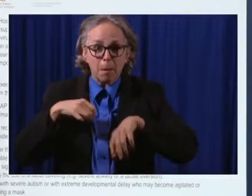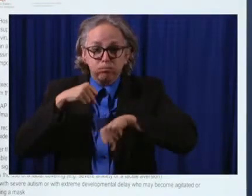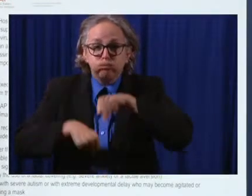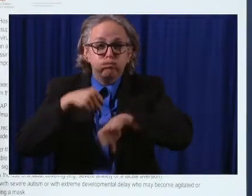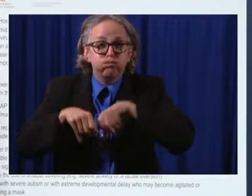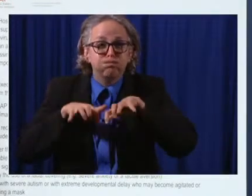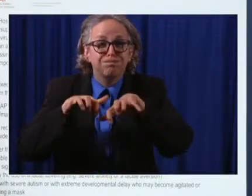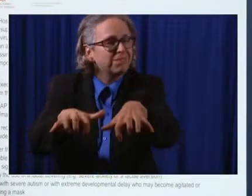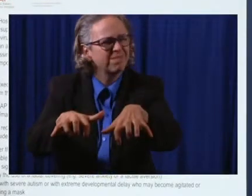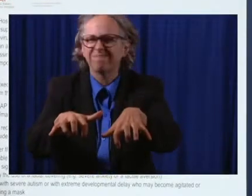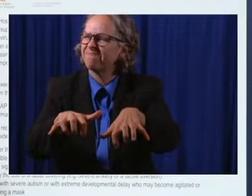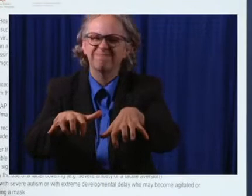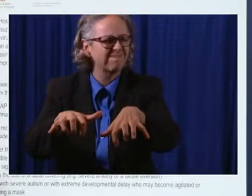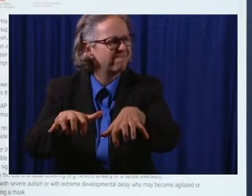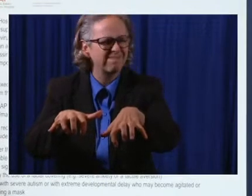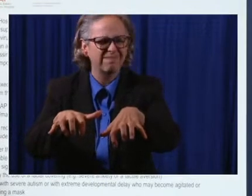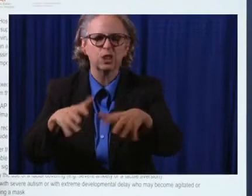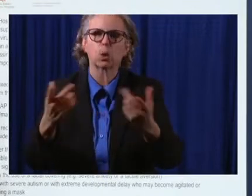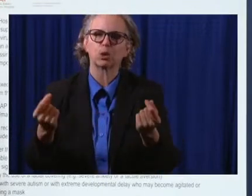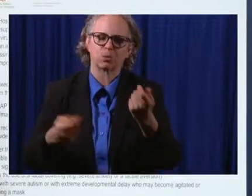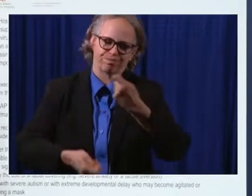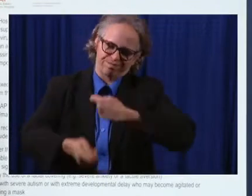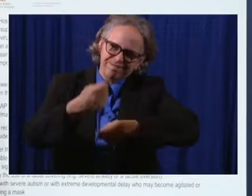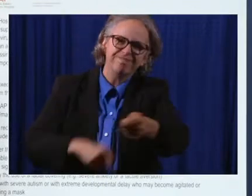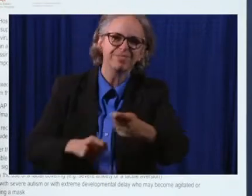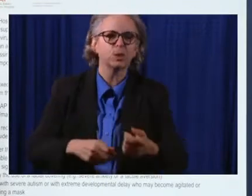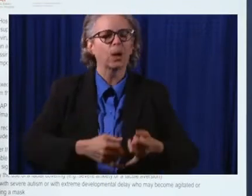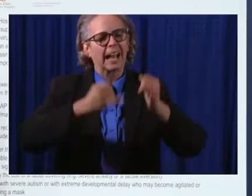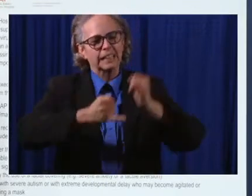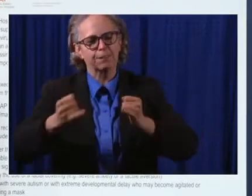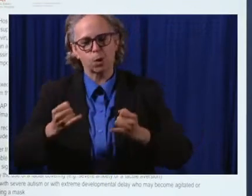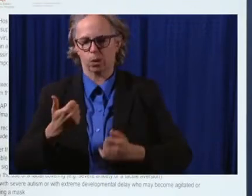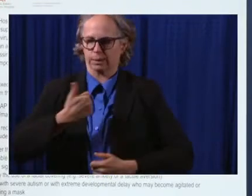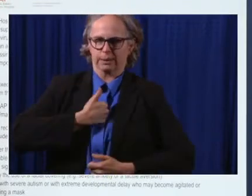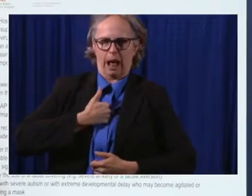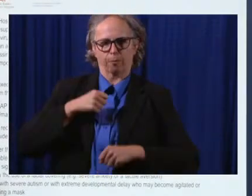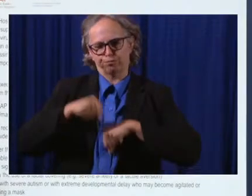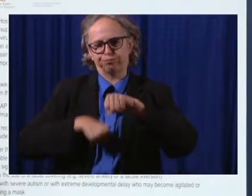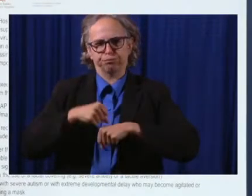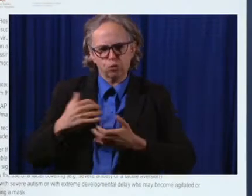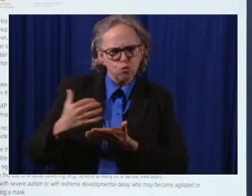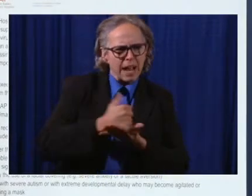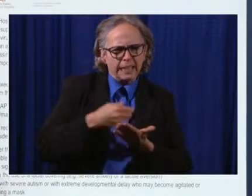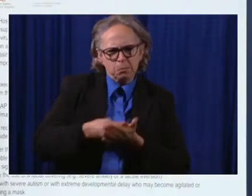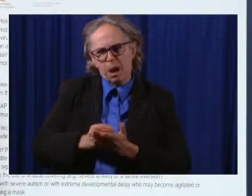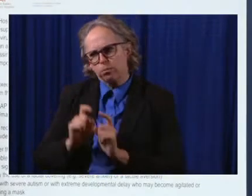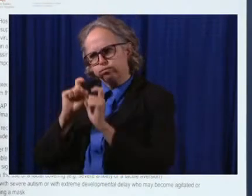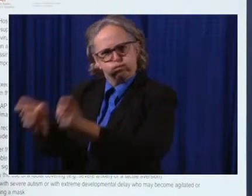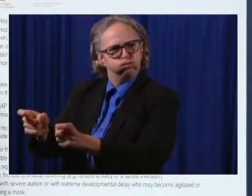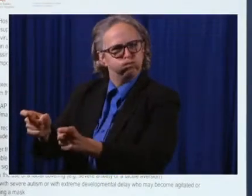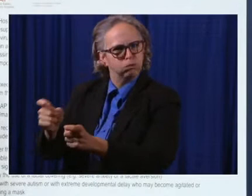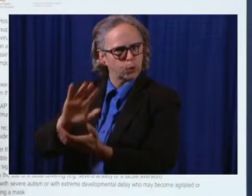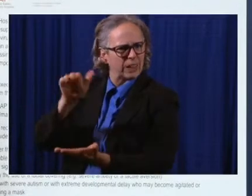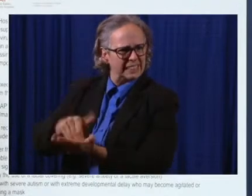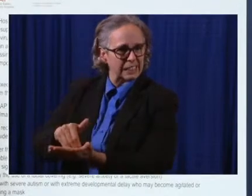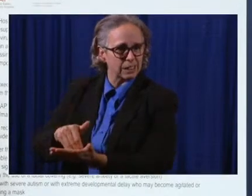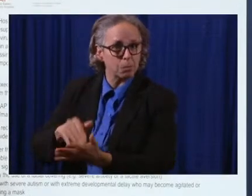research. And we certainly hope that next year the race will be back bigger than ever.